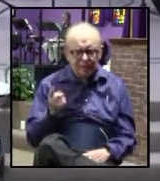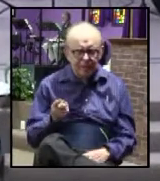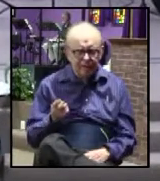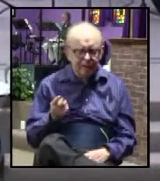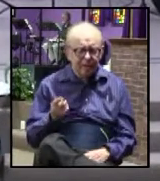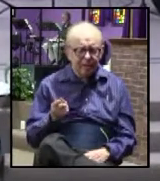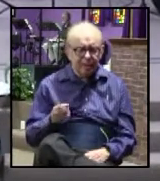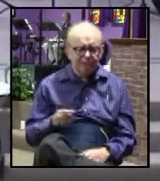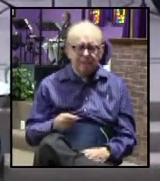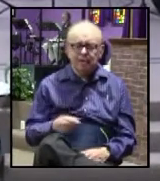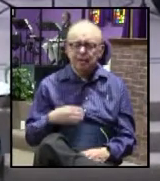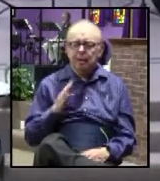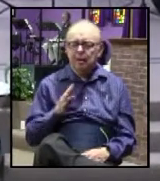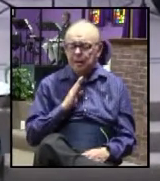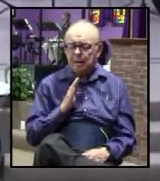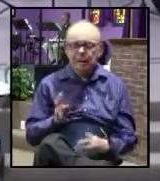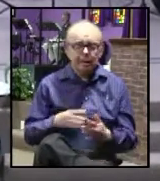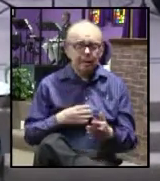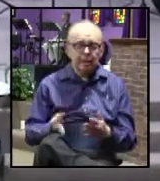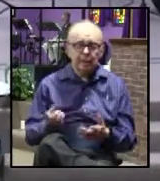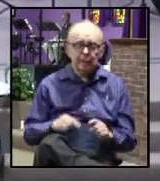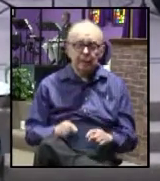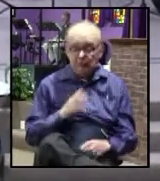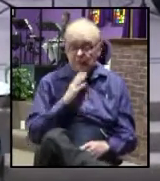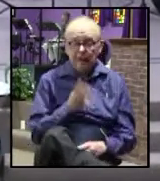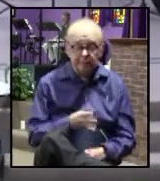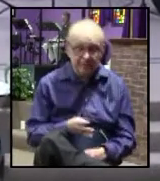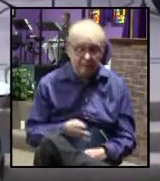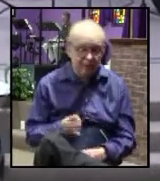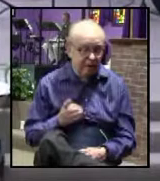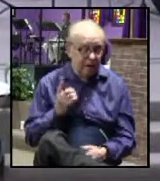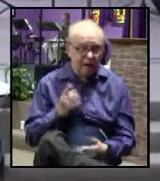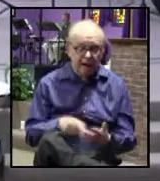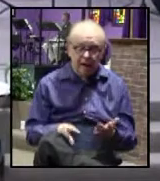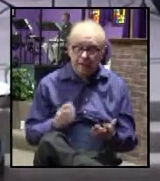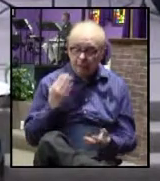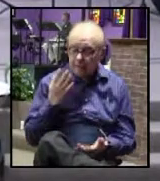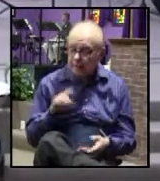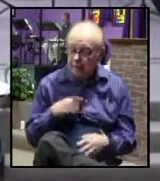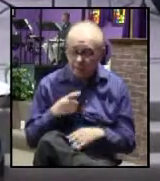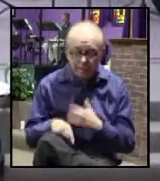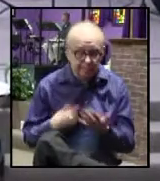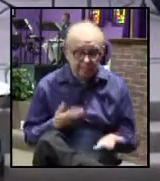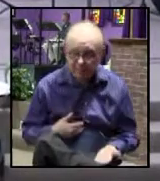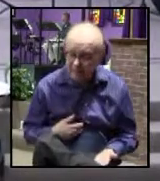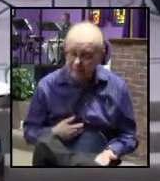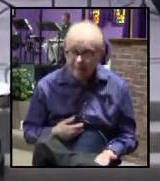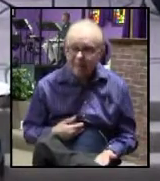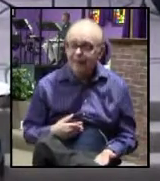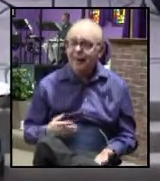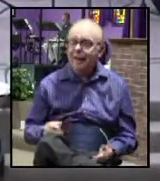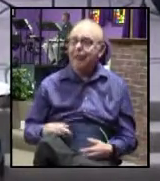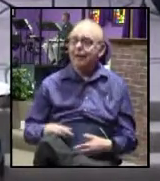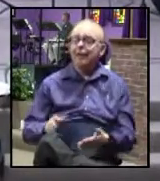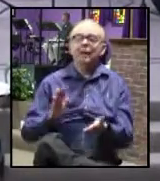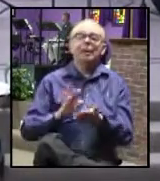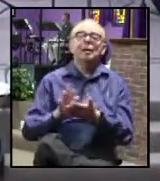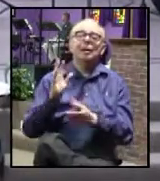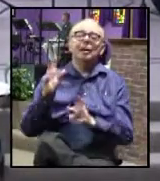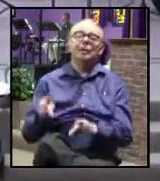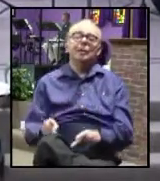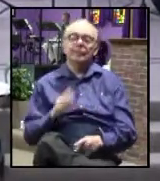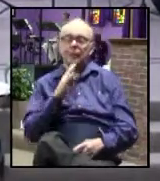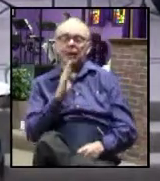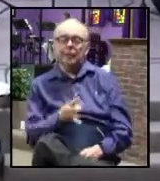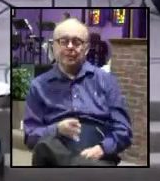singing while he's cleaning up this vomit. I don't know what came over me, but I'm like, this is just, here we go. Yep, clean it up.